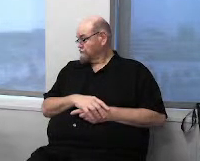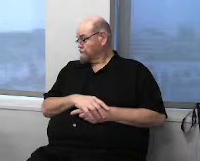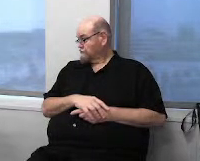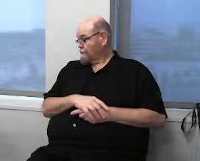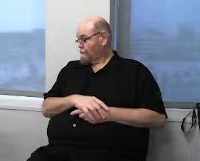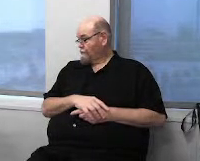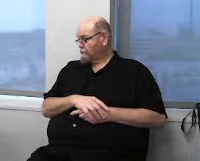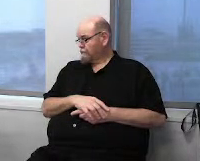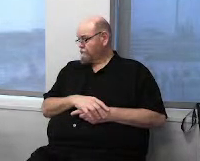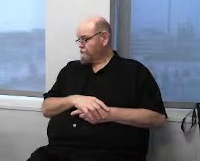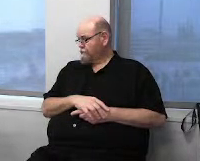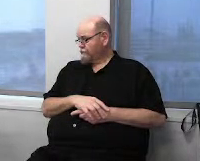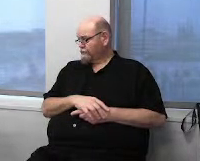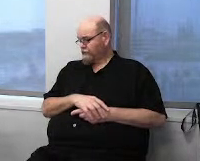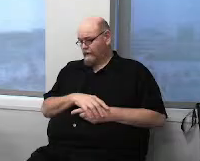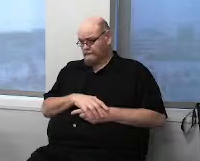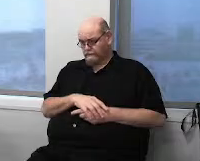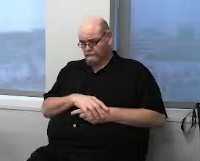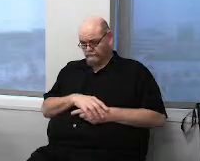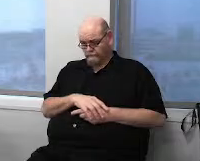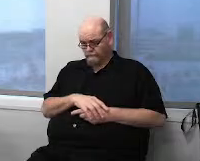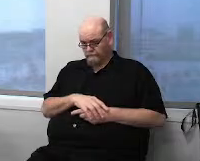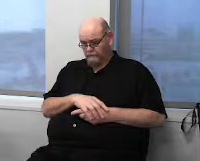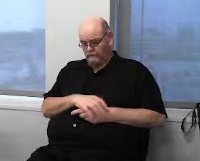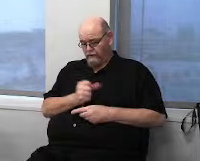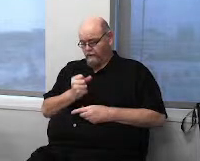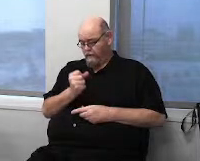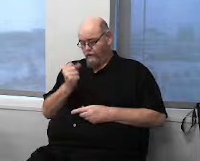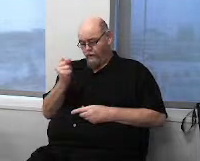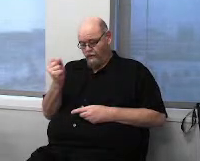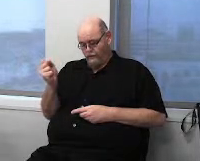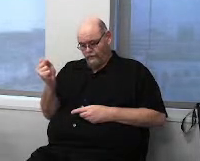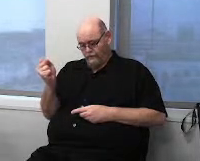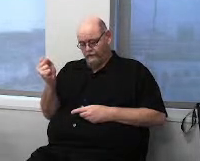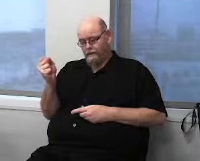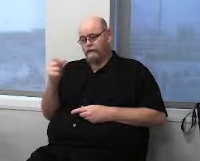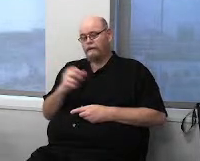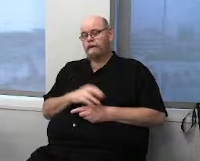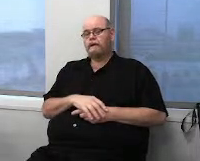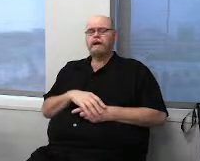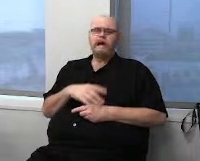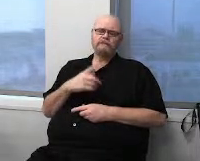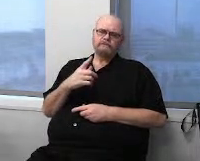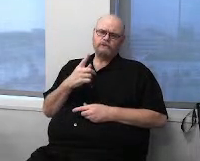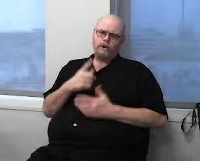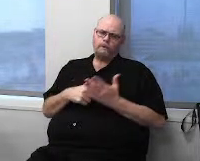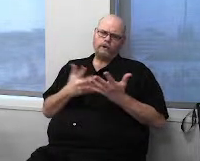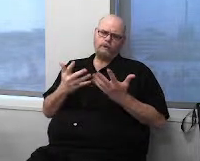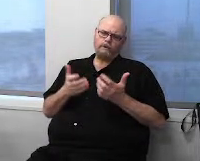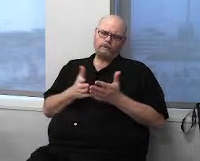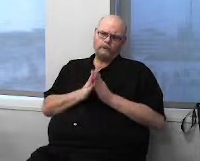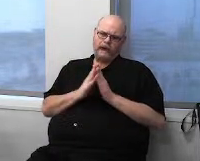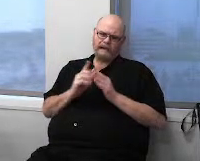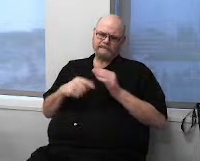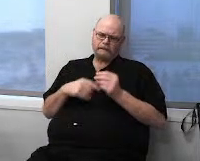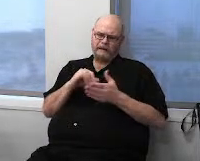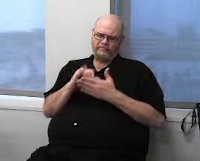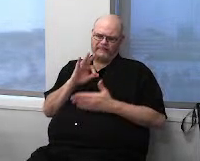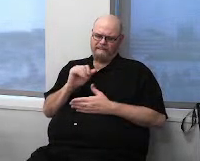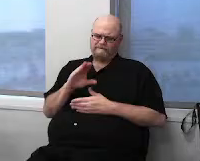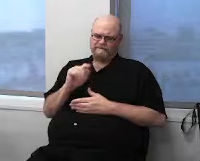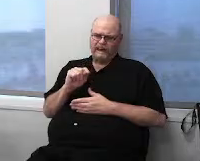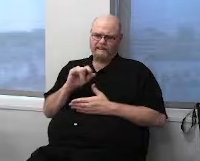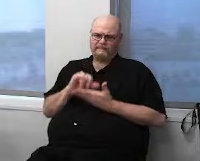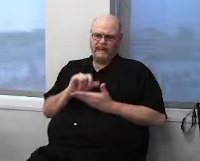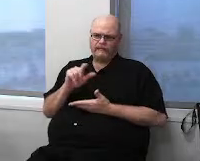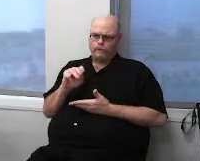that correct so far, Mr. Brady? It is. And the certain amount of time is what I'm trying to get at. 1 second. And what do you want to ask about